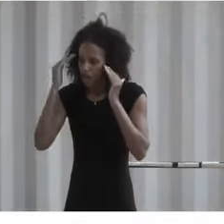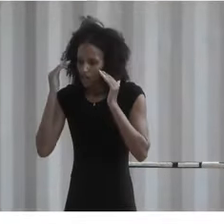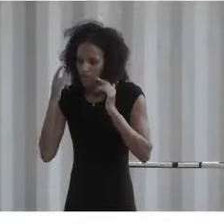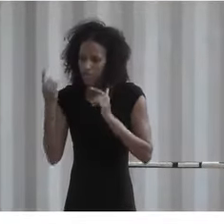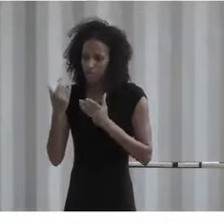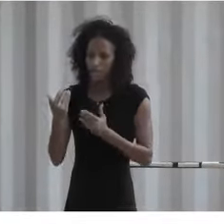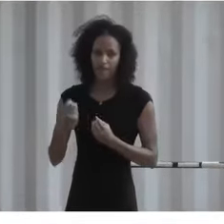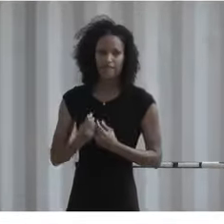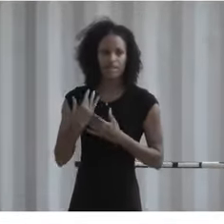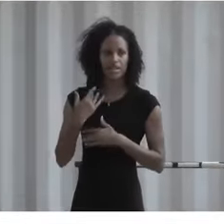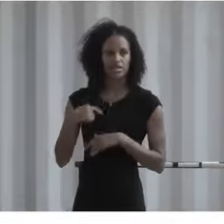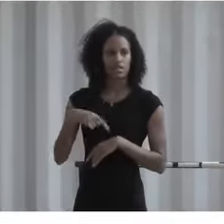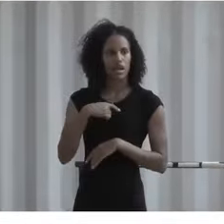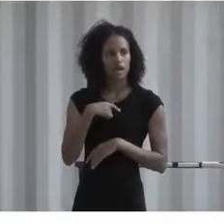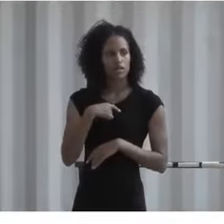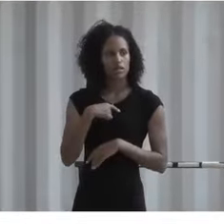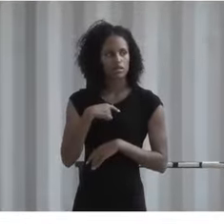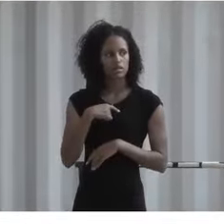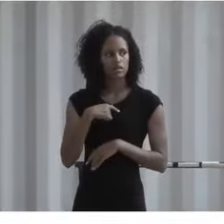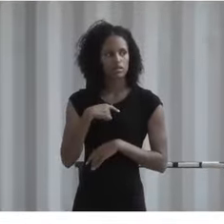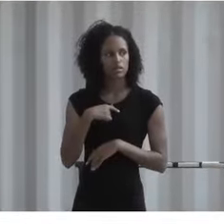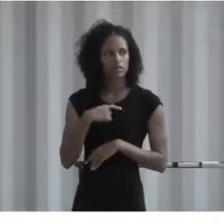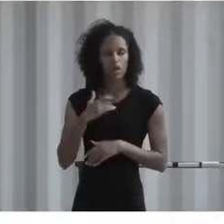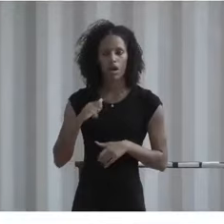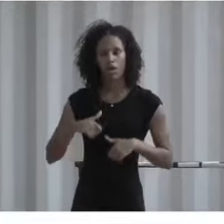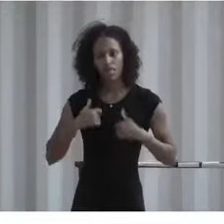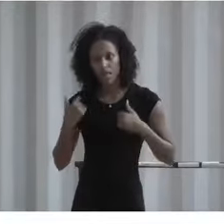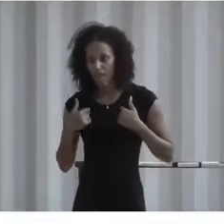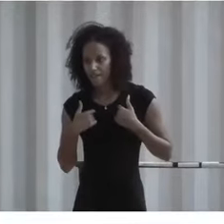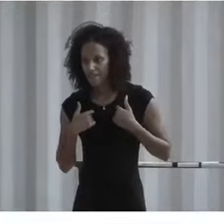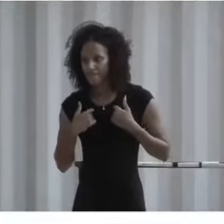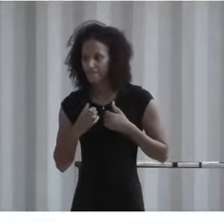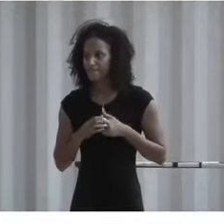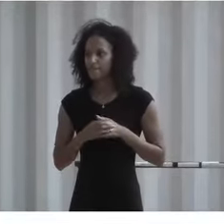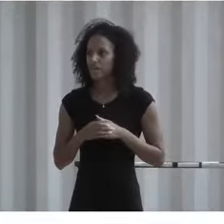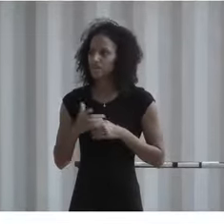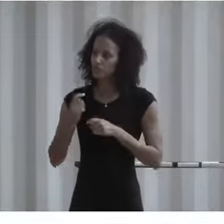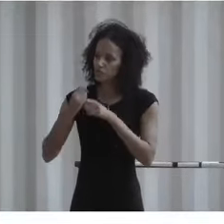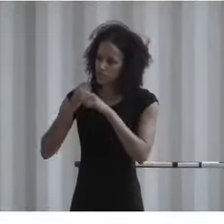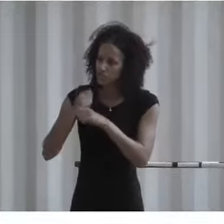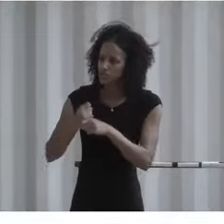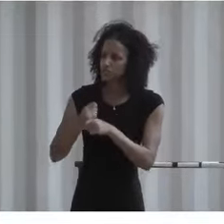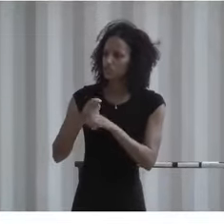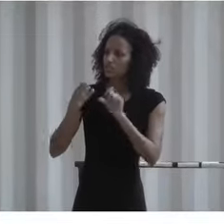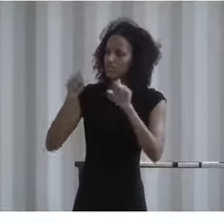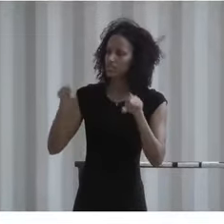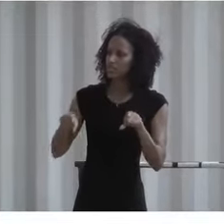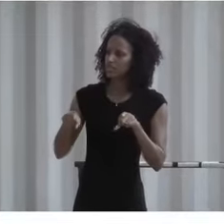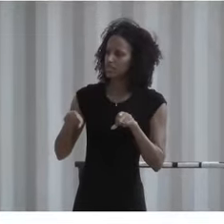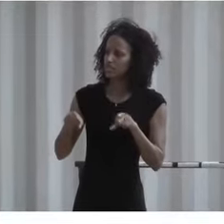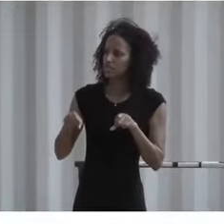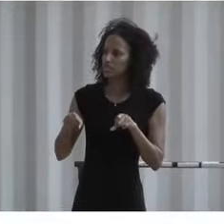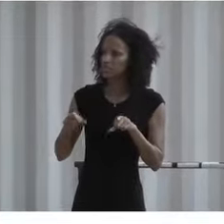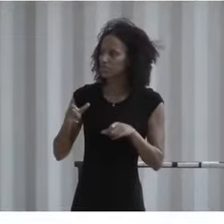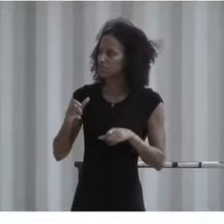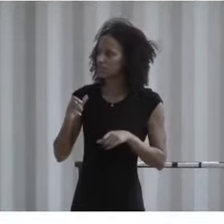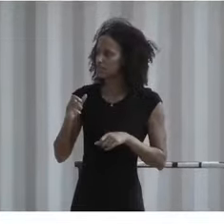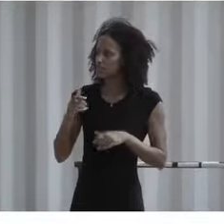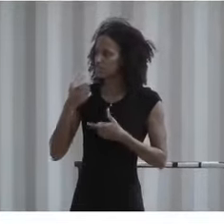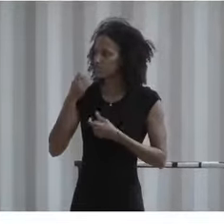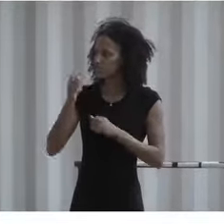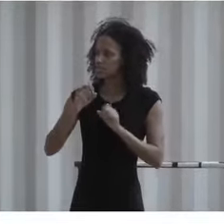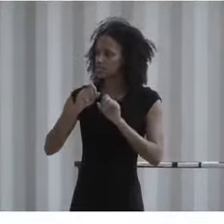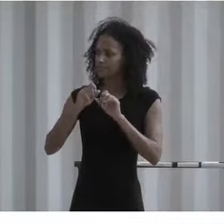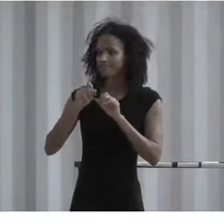affects us, it affects our livelihood. The traditional season when it's cyclone, there is cyclone, but it's a category